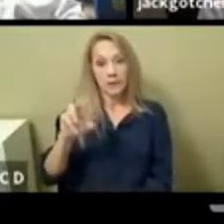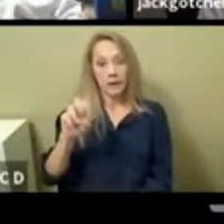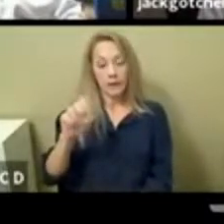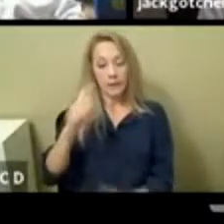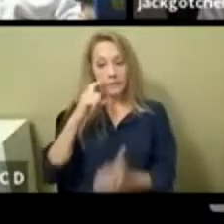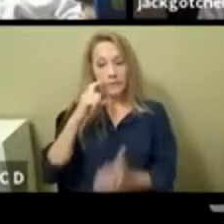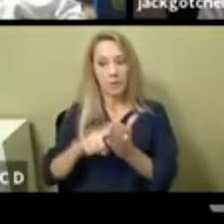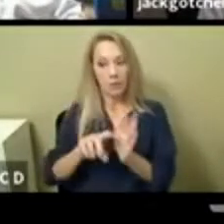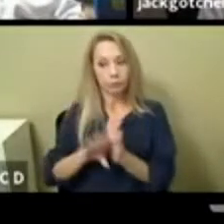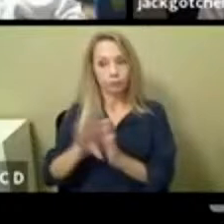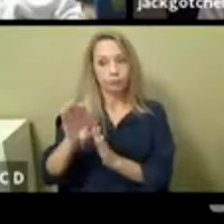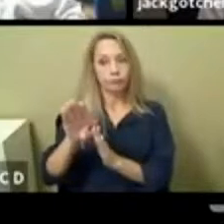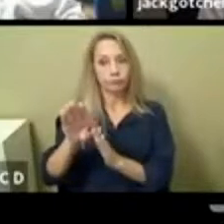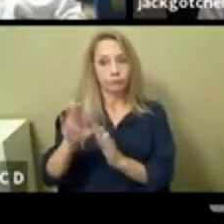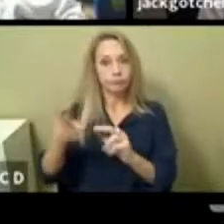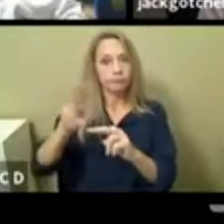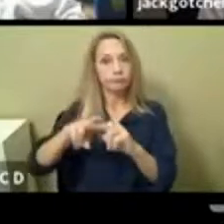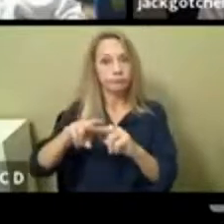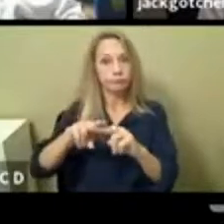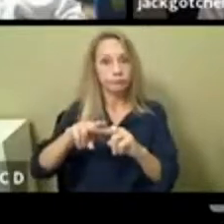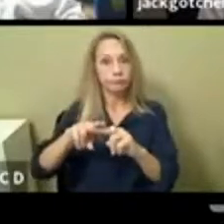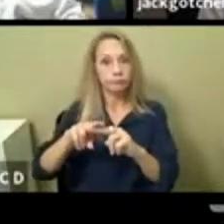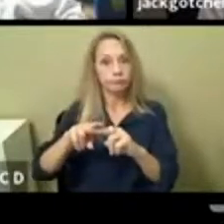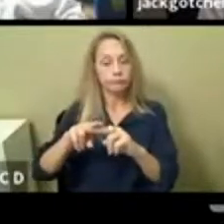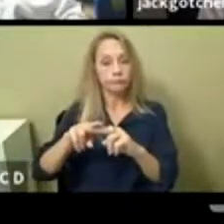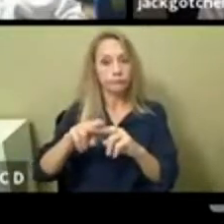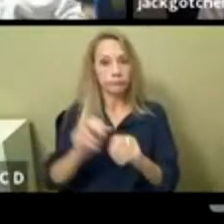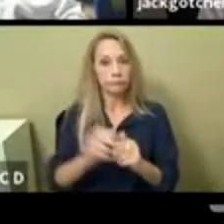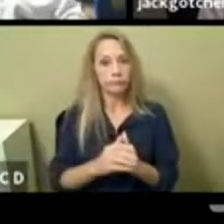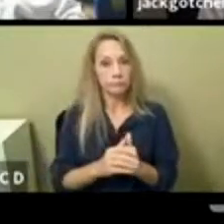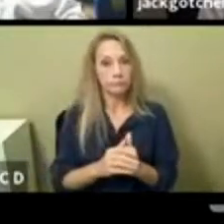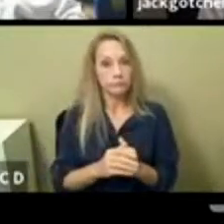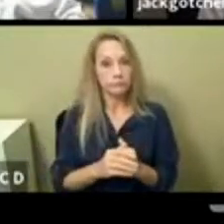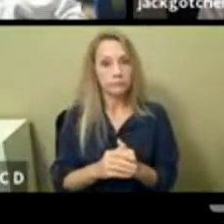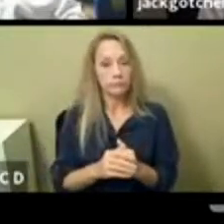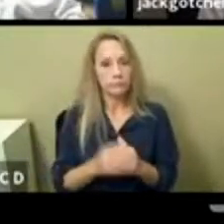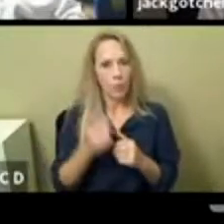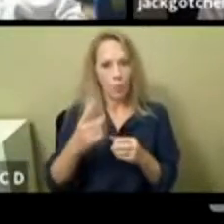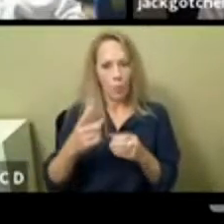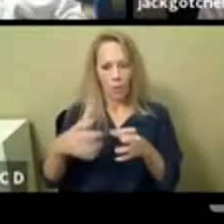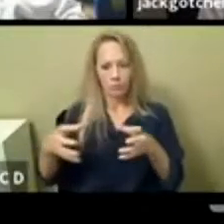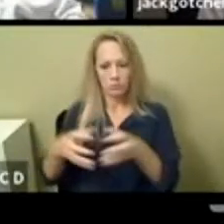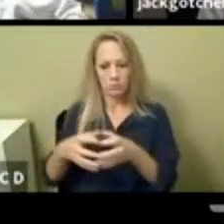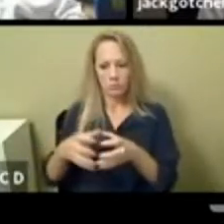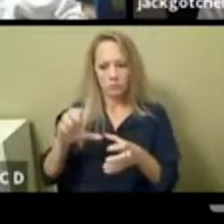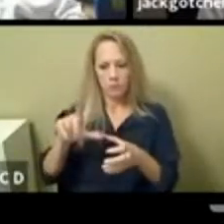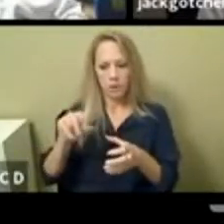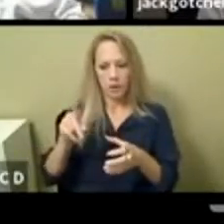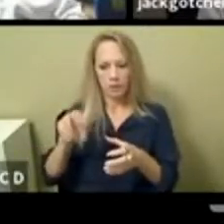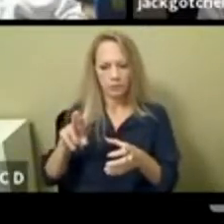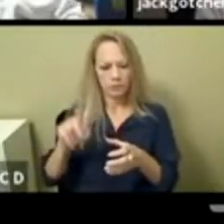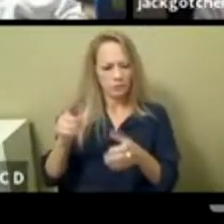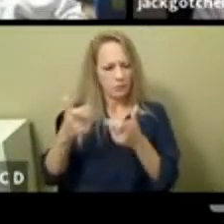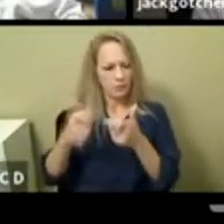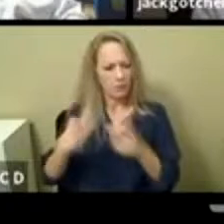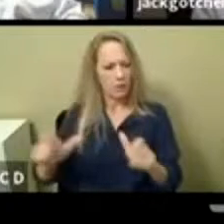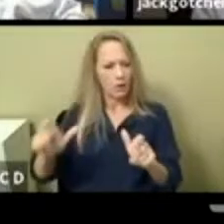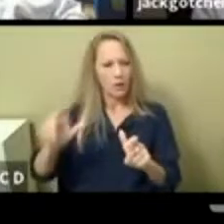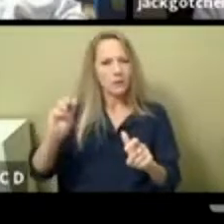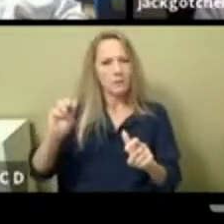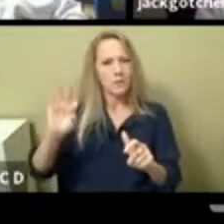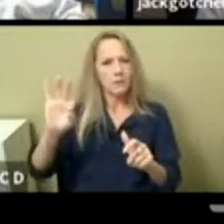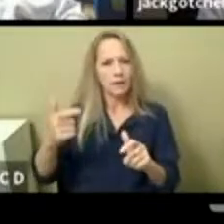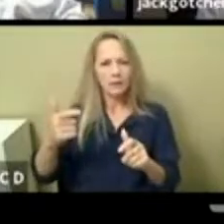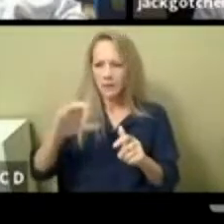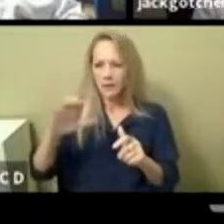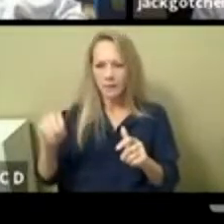happen, or if we have a spike in one cluster at a large manufacturing company or something like that, you know, we don't need to